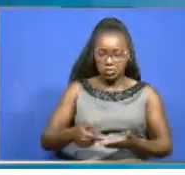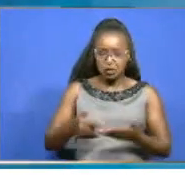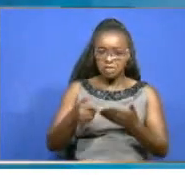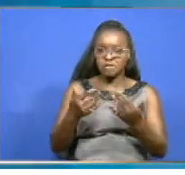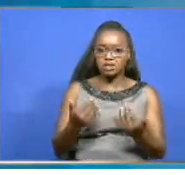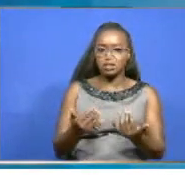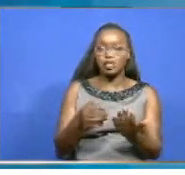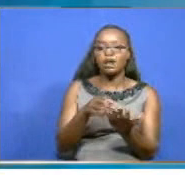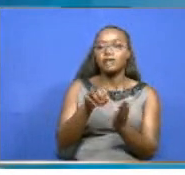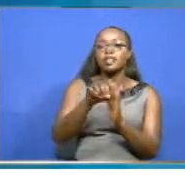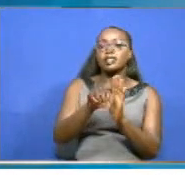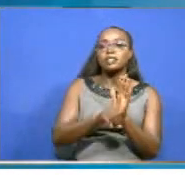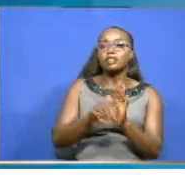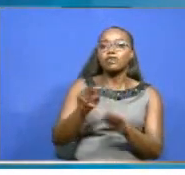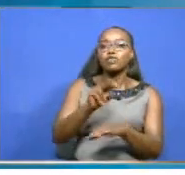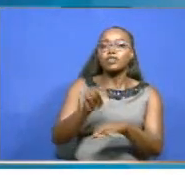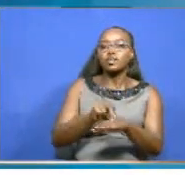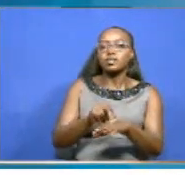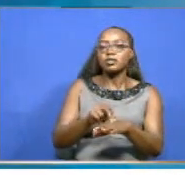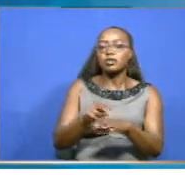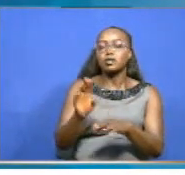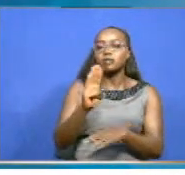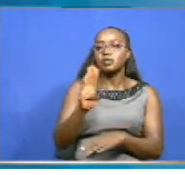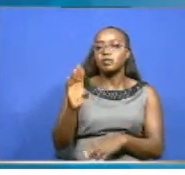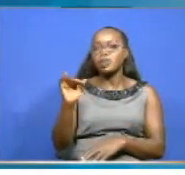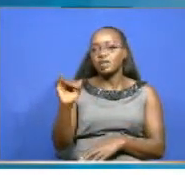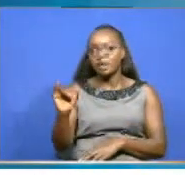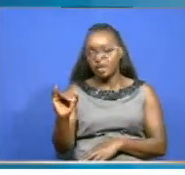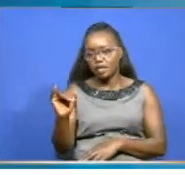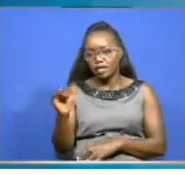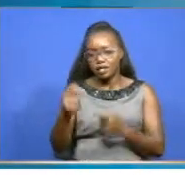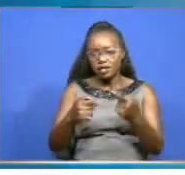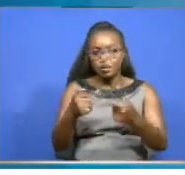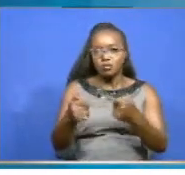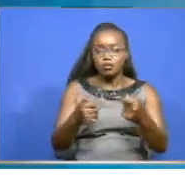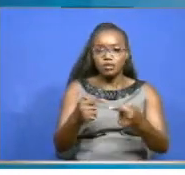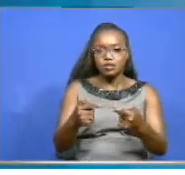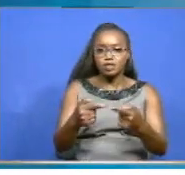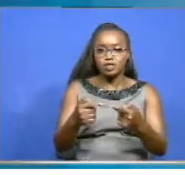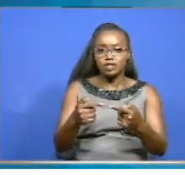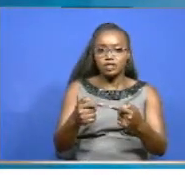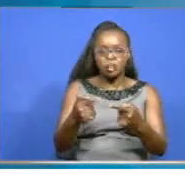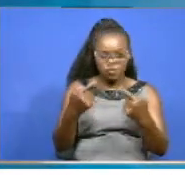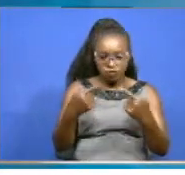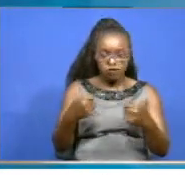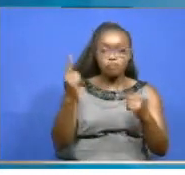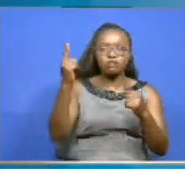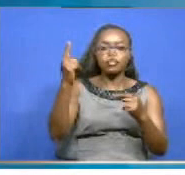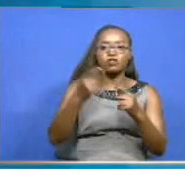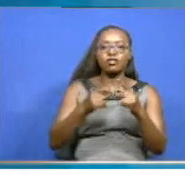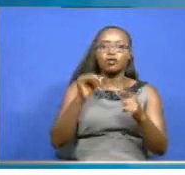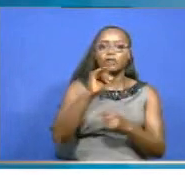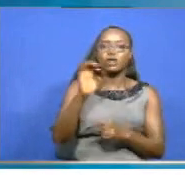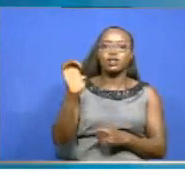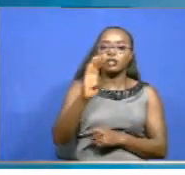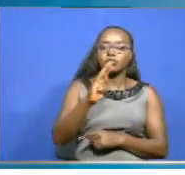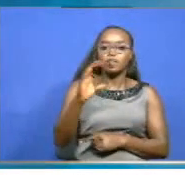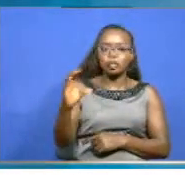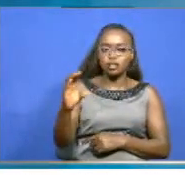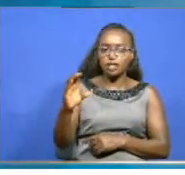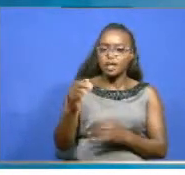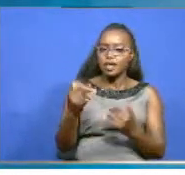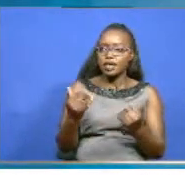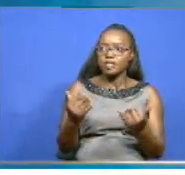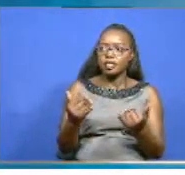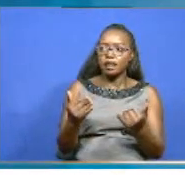the state of the nation, we started by looking at the BBI process that got the green light yesterday from IEBC, and now it is set